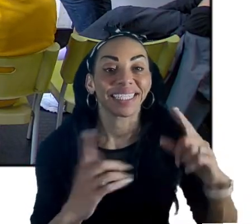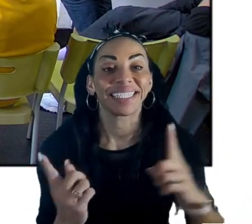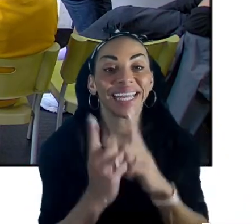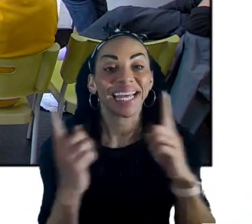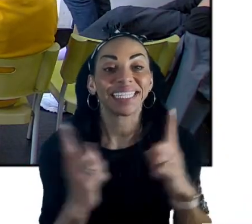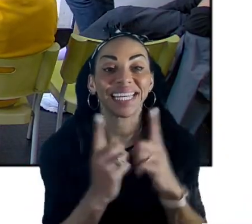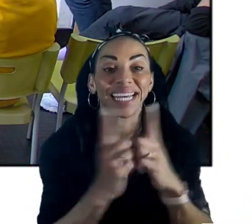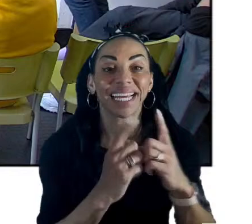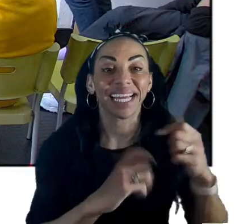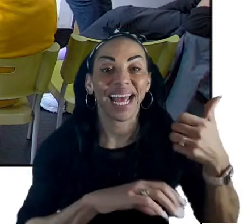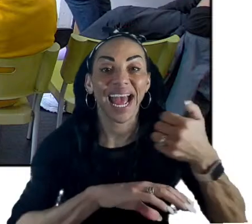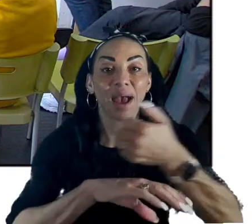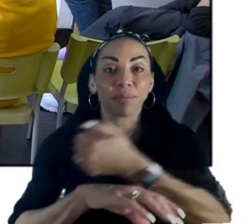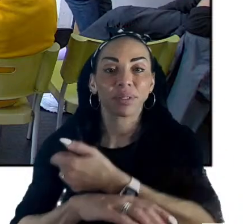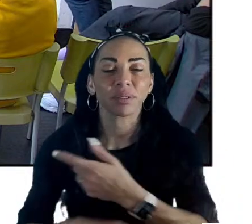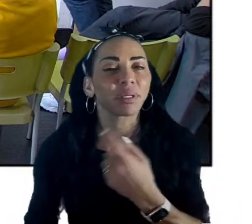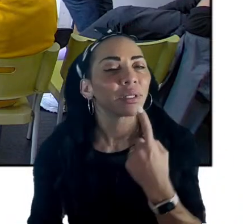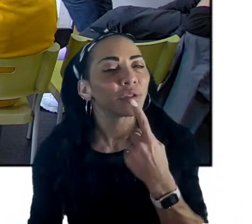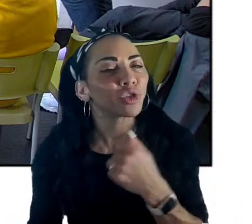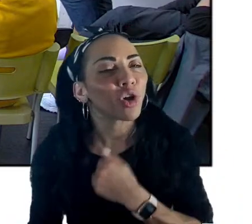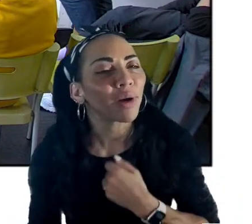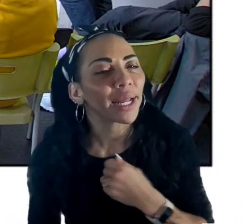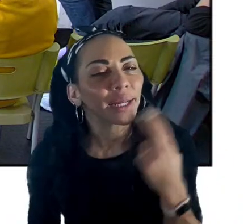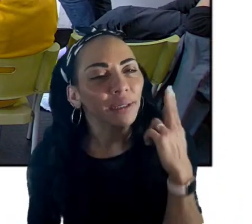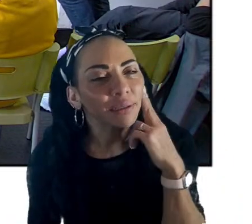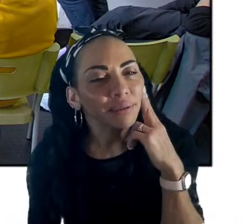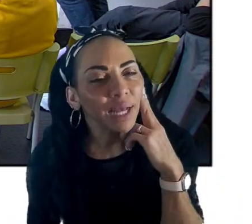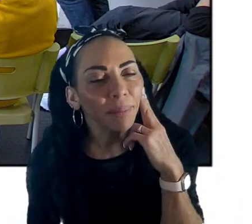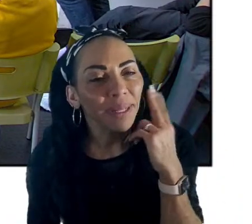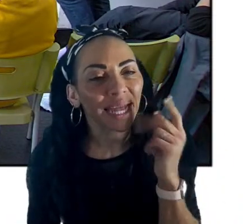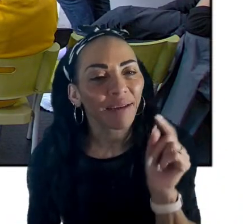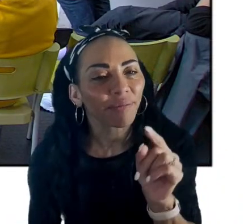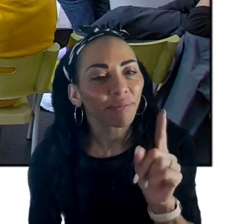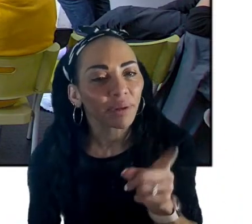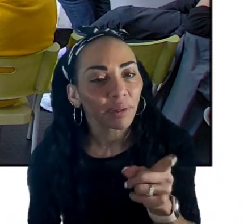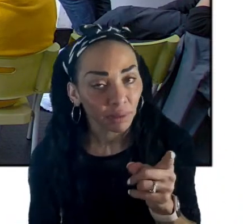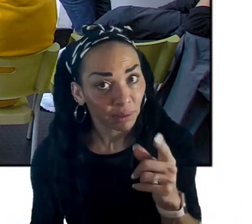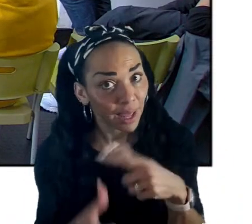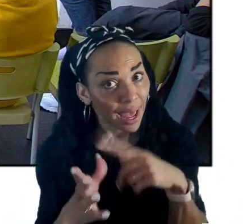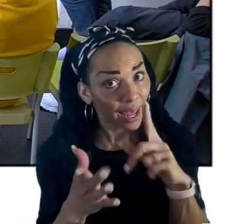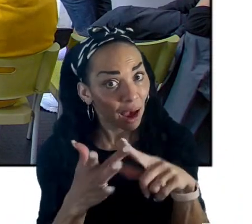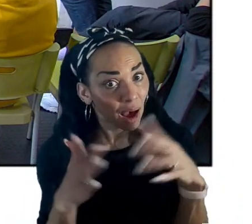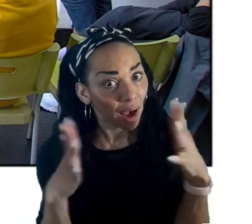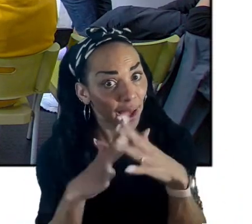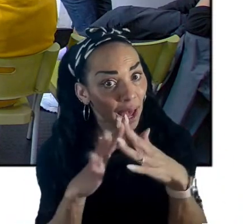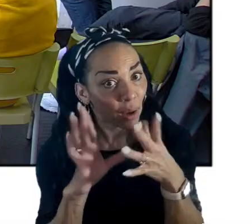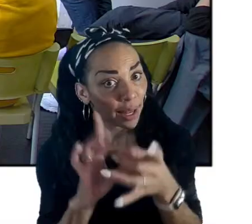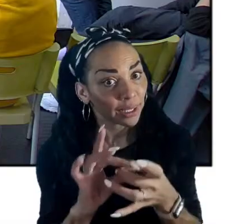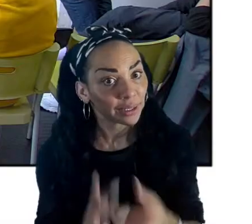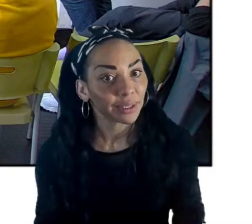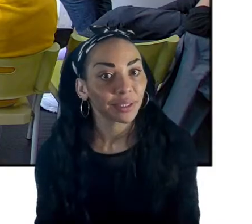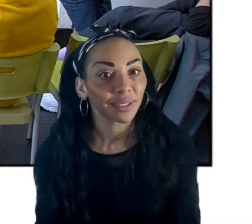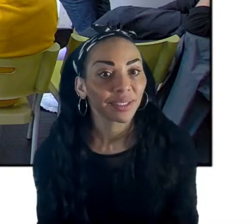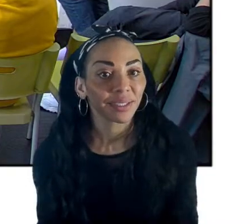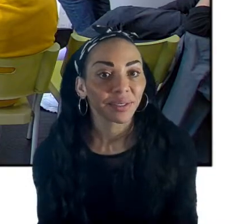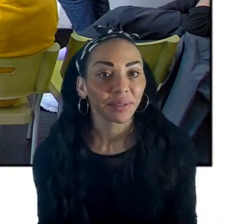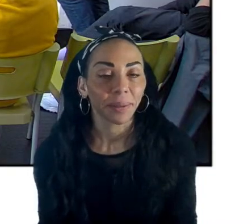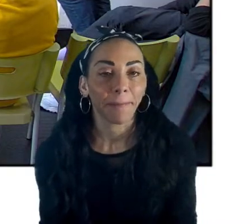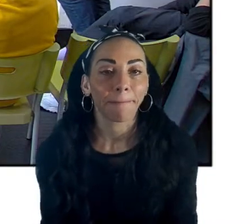home. Yeah. Are you asking me about how AI plays into it? Yeah, if you're going to consider it as part of the project as well,